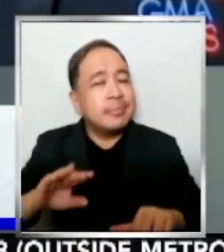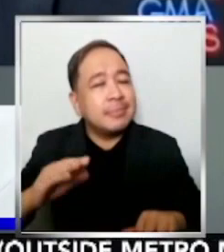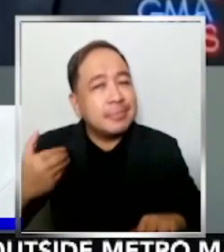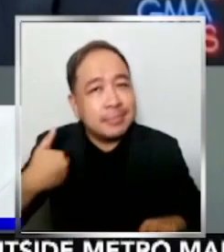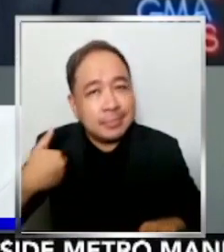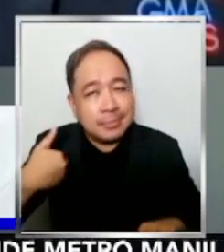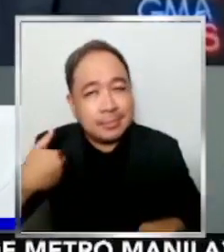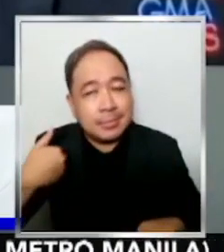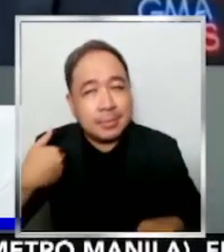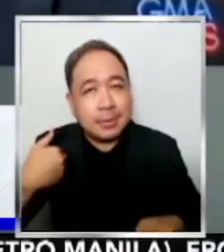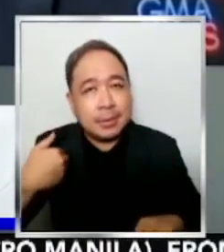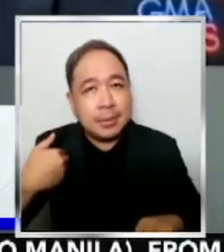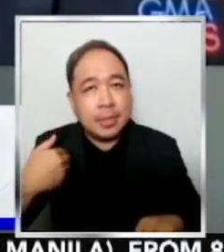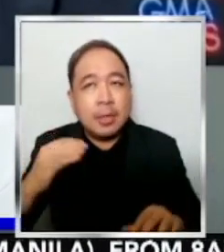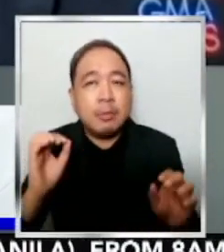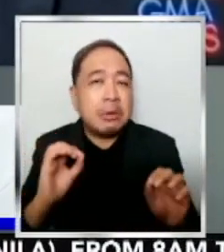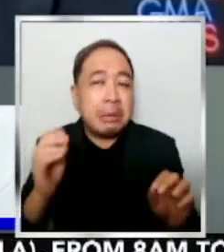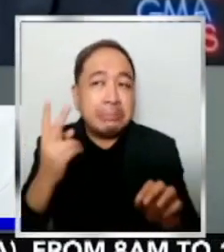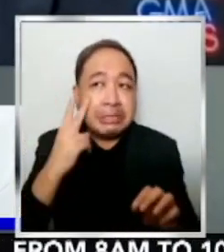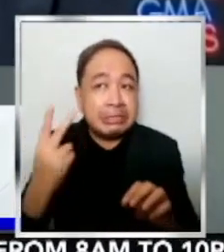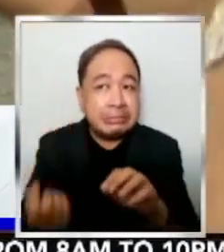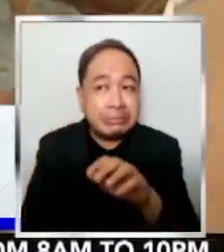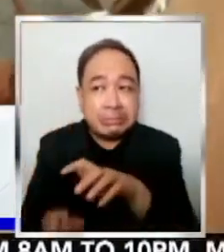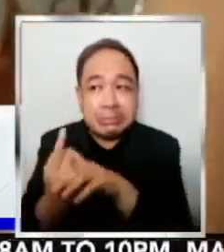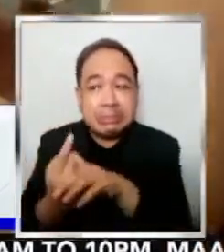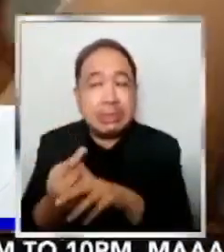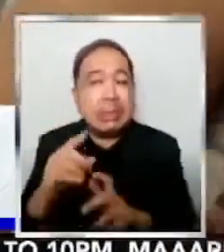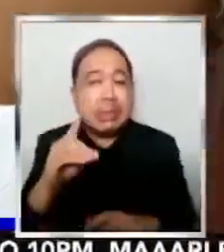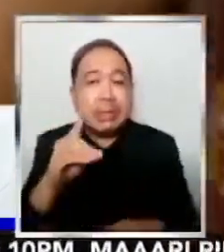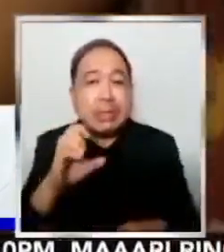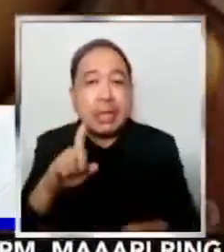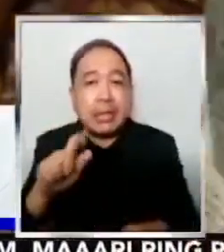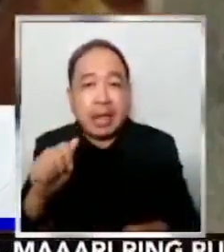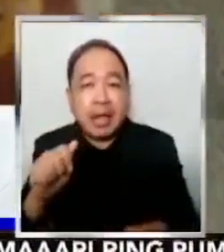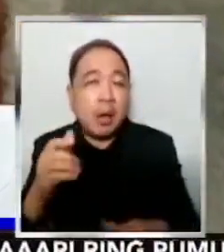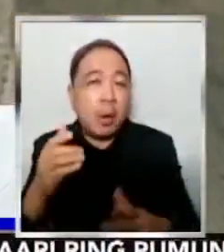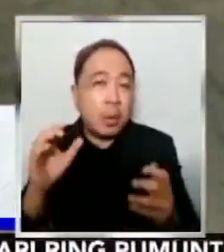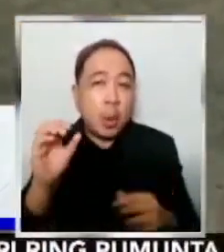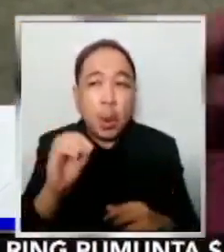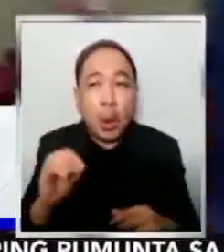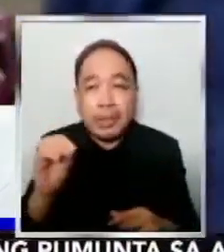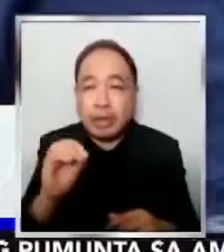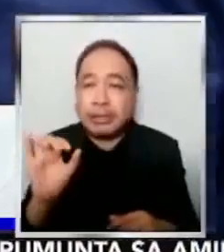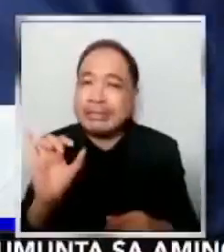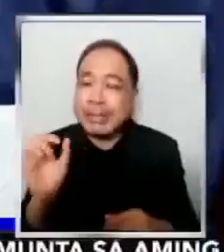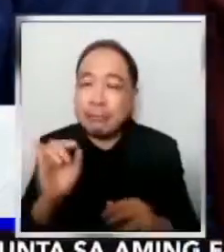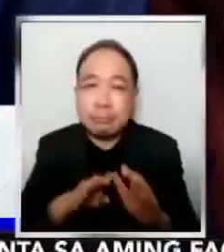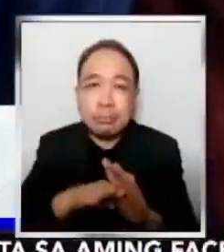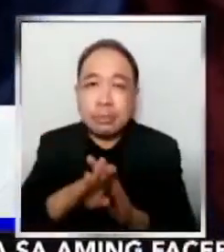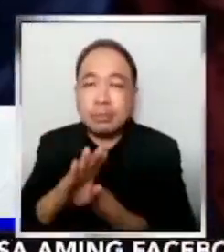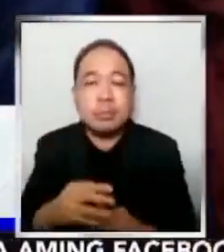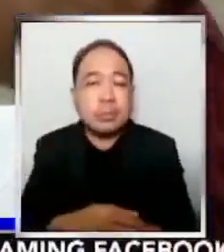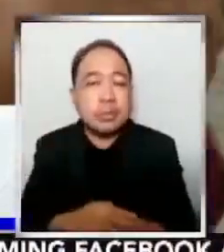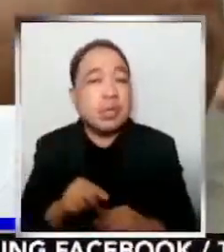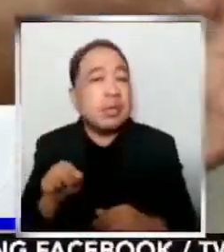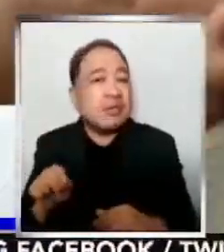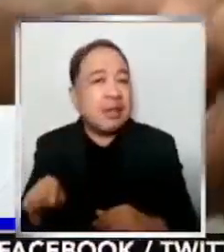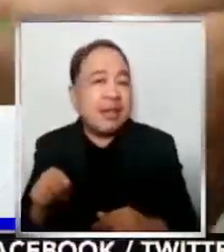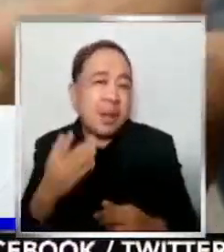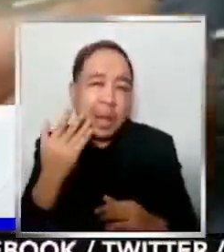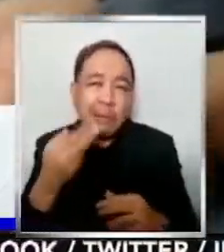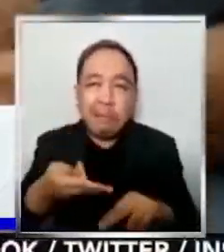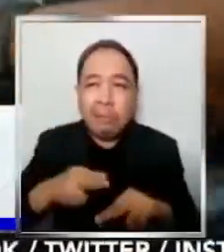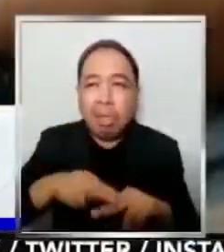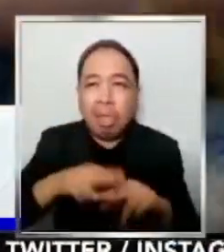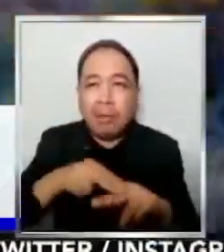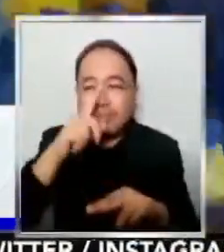a Delta or Omicron-like surge. Ang mga dahilan daw ng pagtaas, pagkampante sa pagsunod sa health protocols,